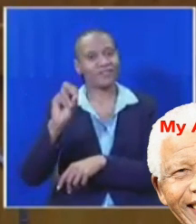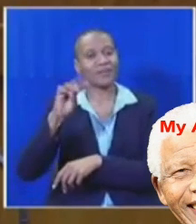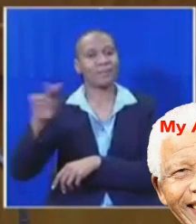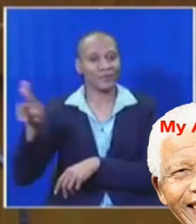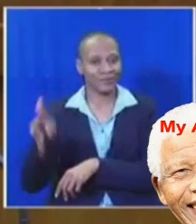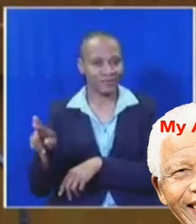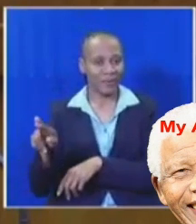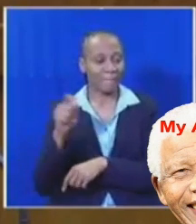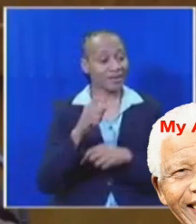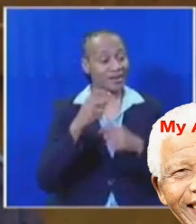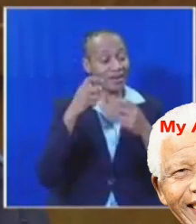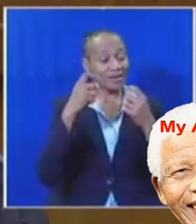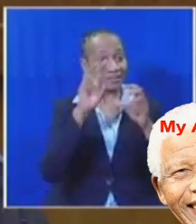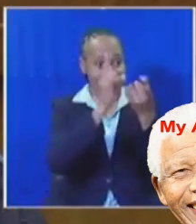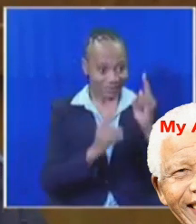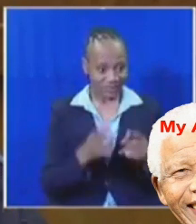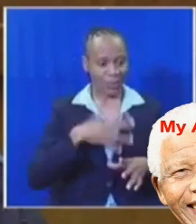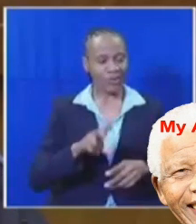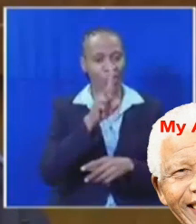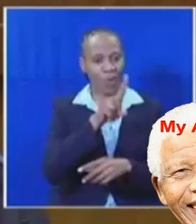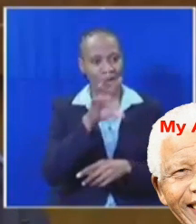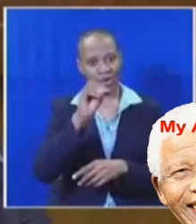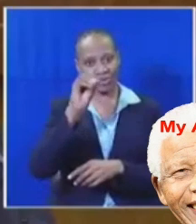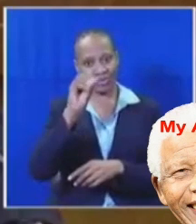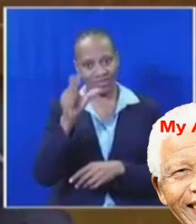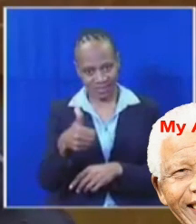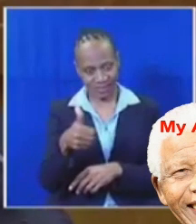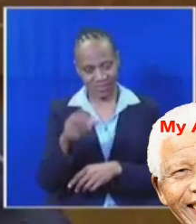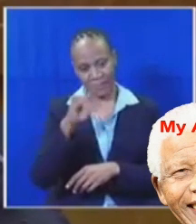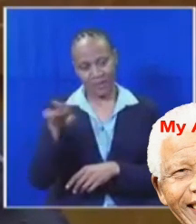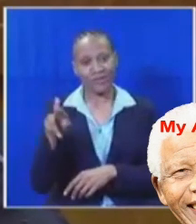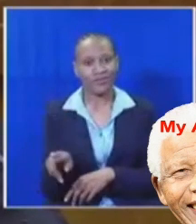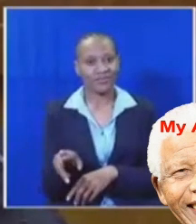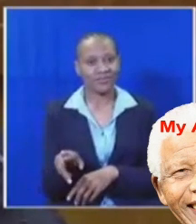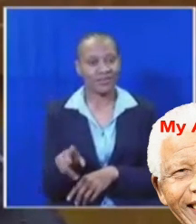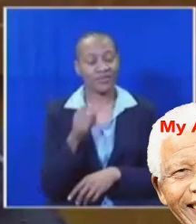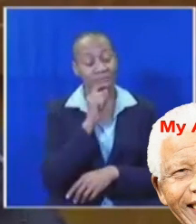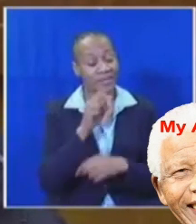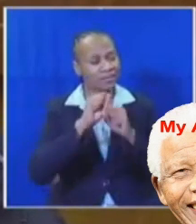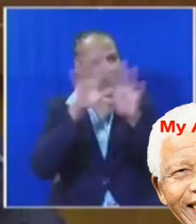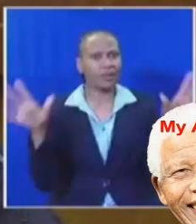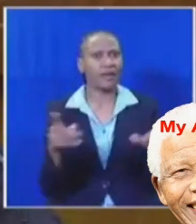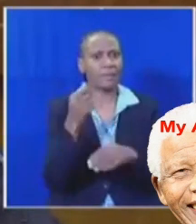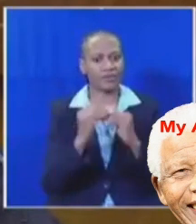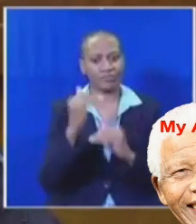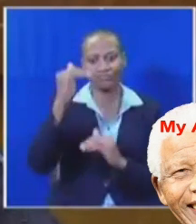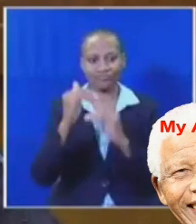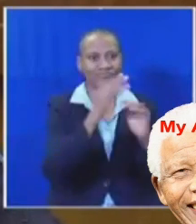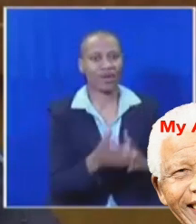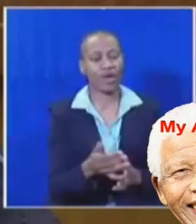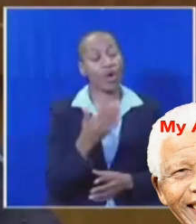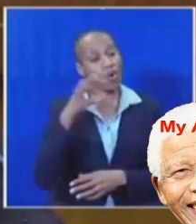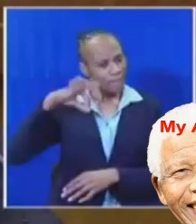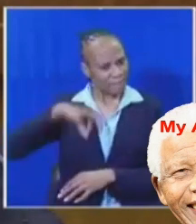pay 106 million. It is clear that the value was highly inflated. We wonder who stood to benefit out